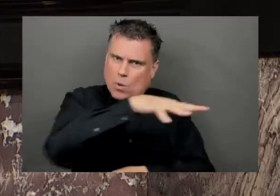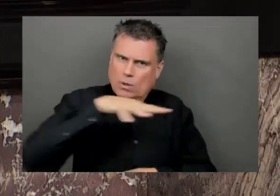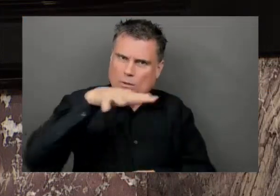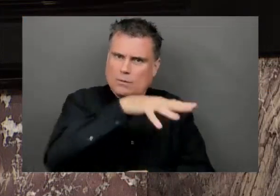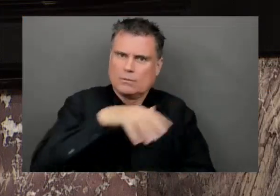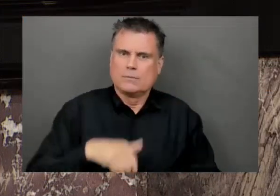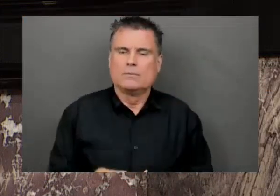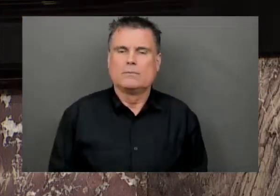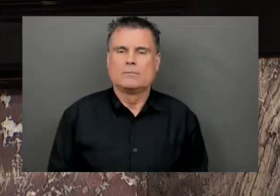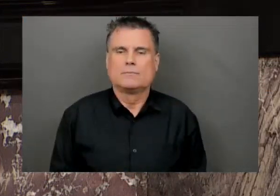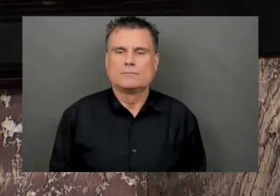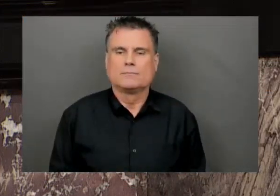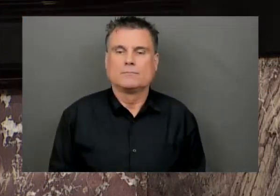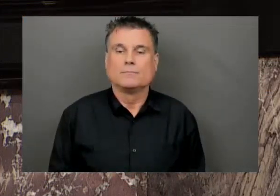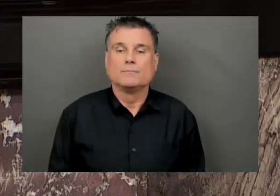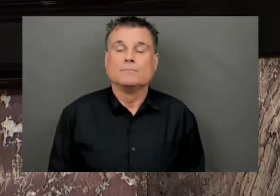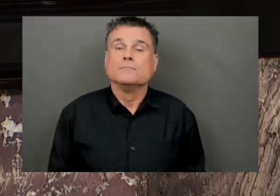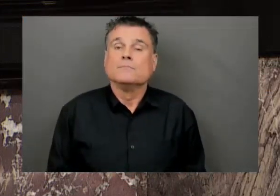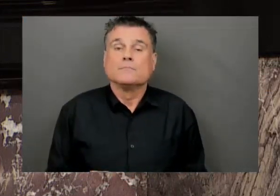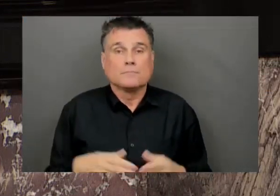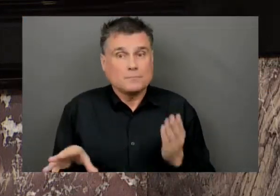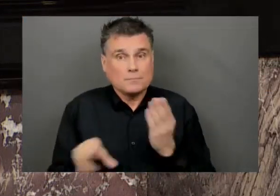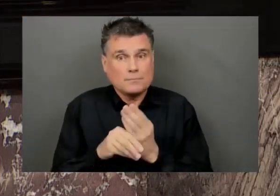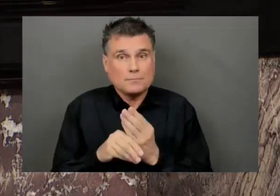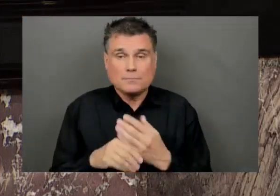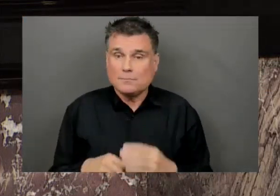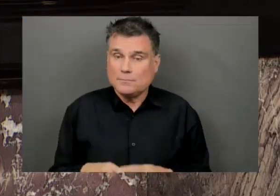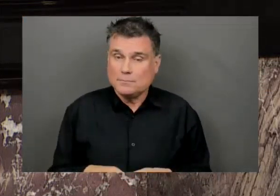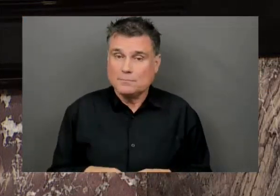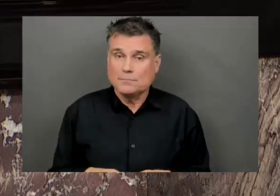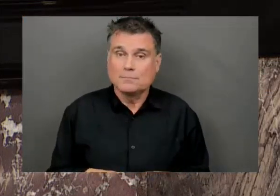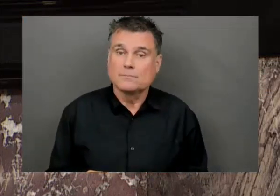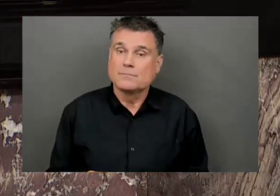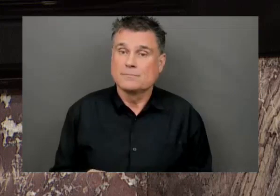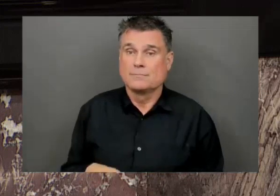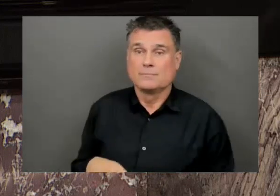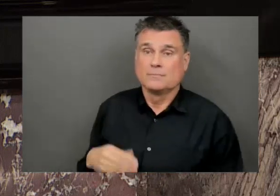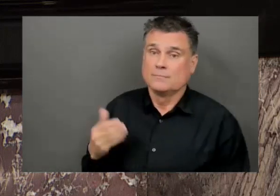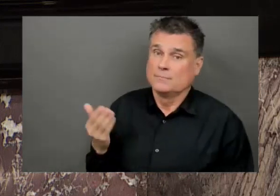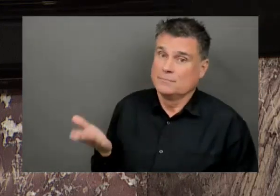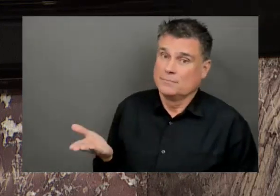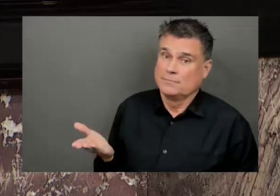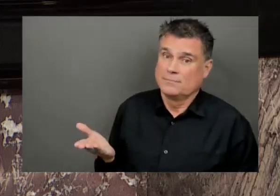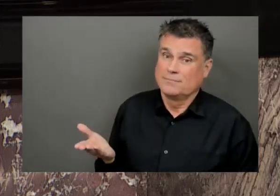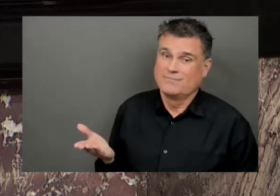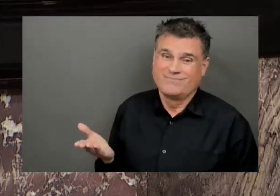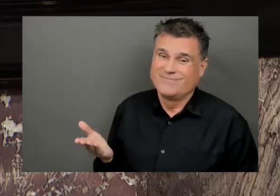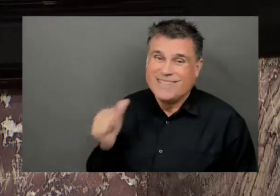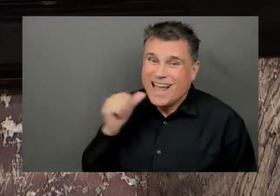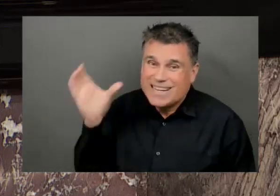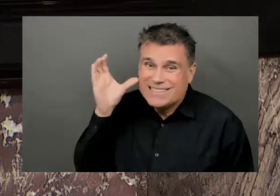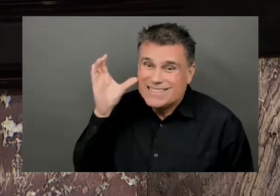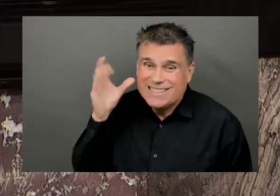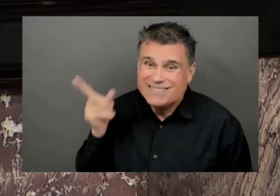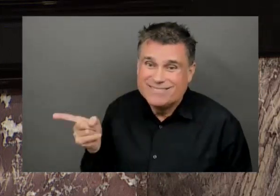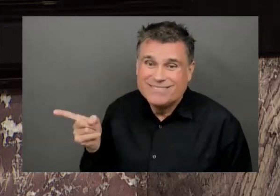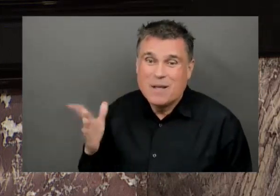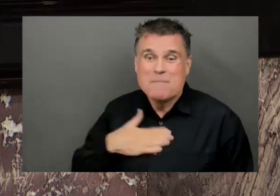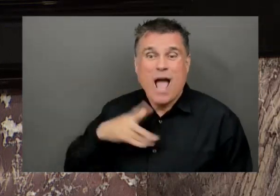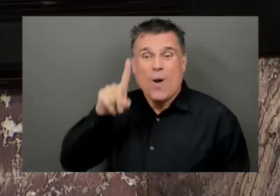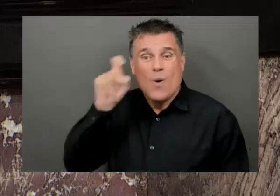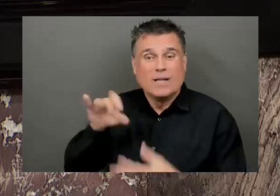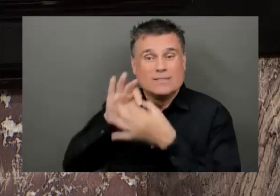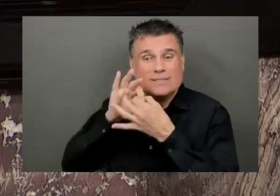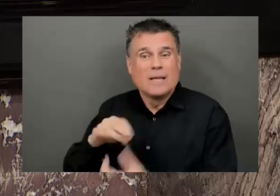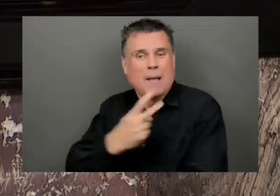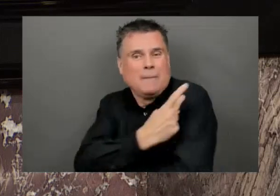challenge that I'm hearing is that there's no listening. The question was about the patient tower. The question is about when will this government listen to Island Health about the desperate need to find out